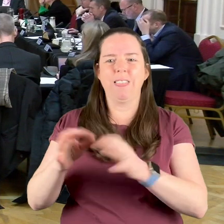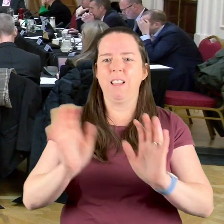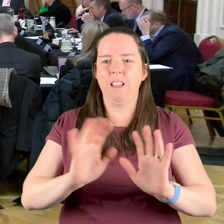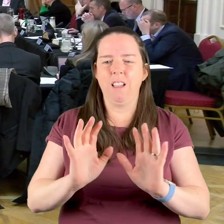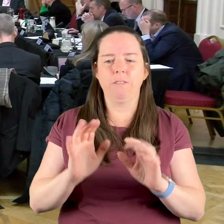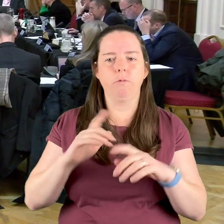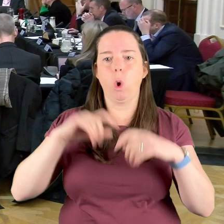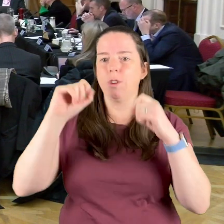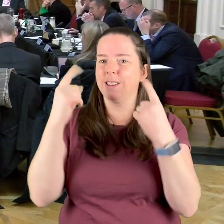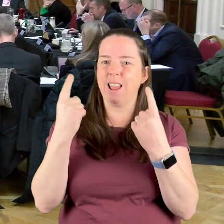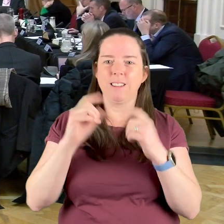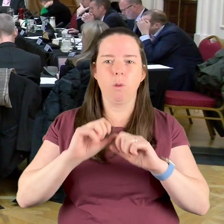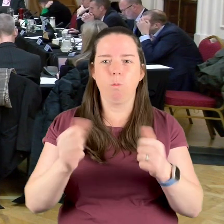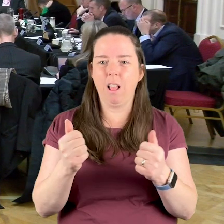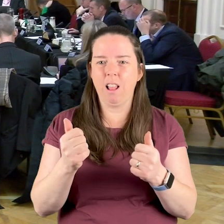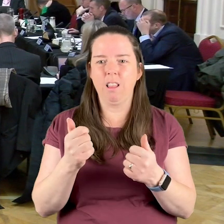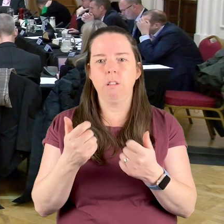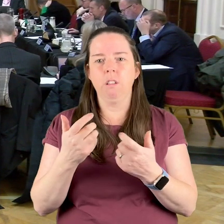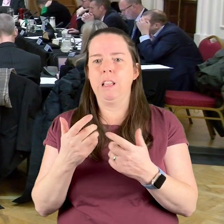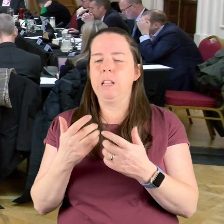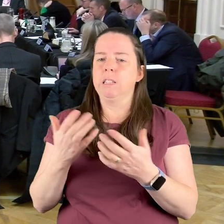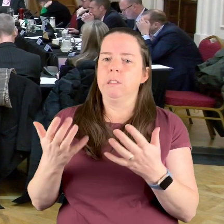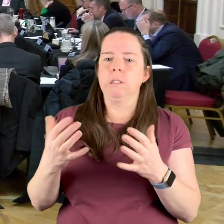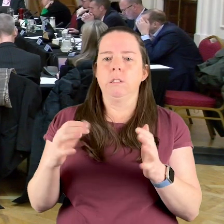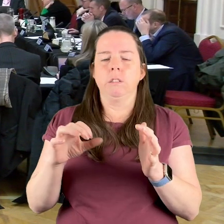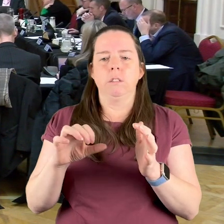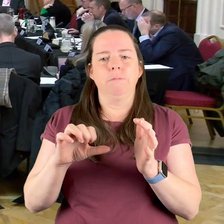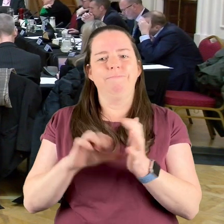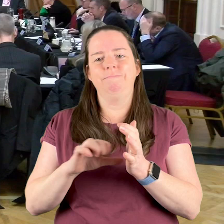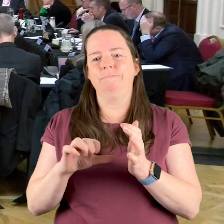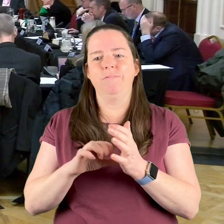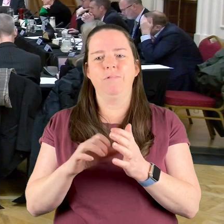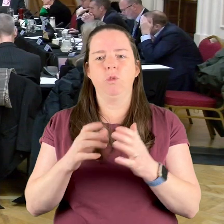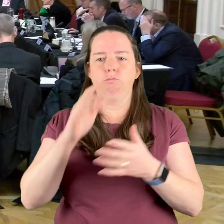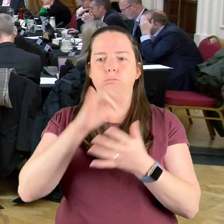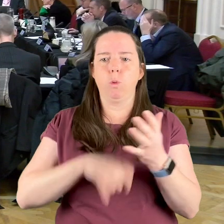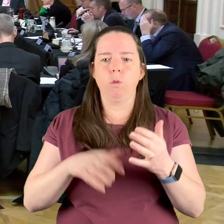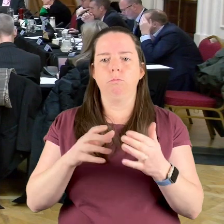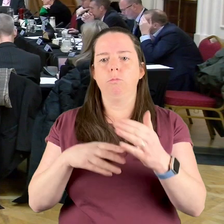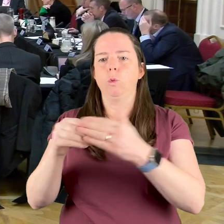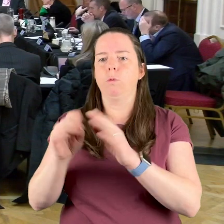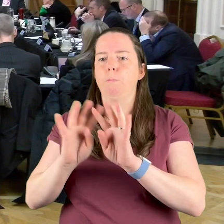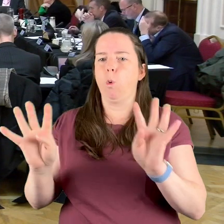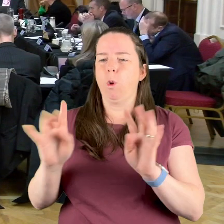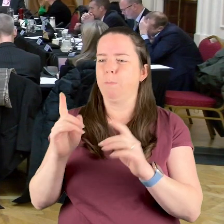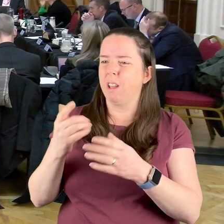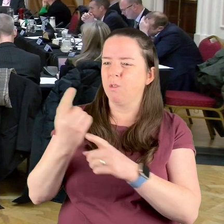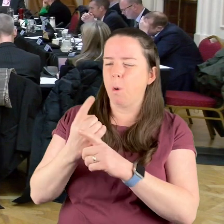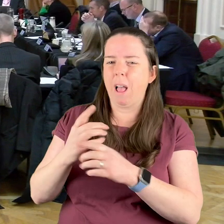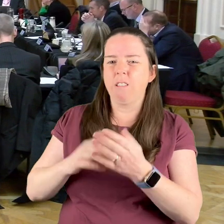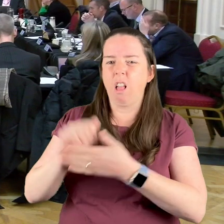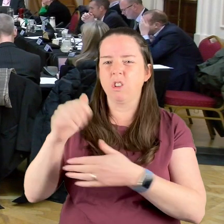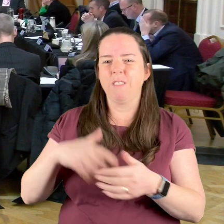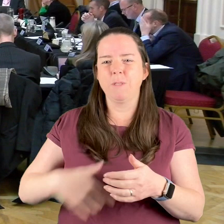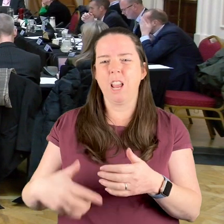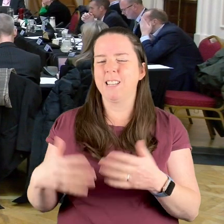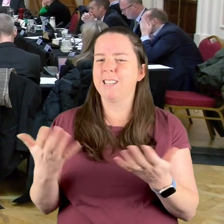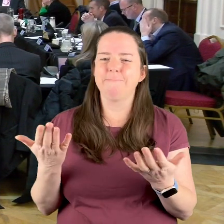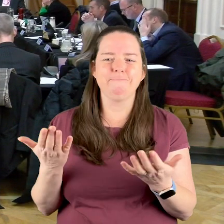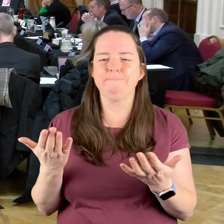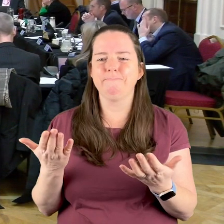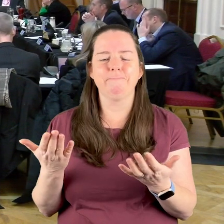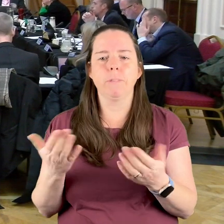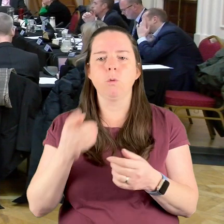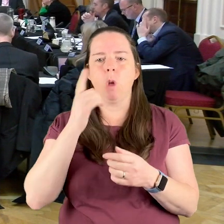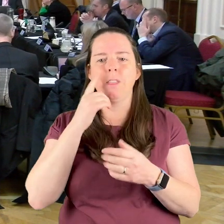well, even the board, with all goodwill in the world, they can take any report to the board, but that won't dip into the culture of maternity. So I think